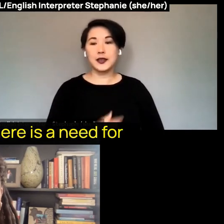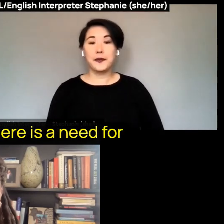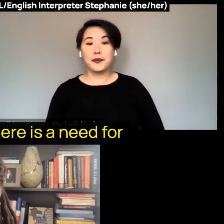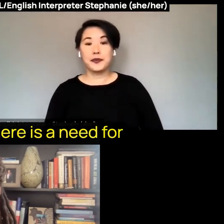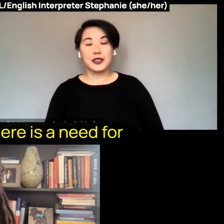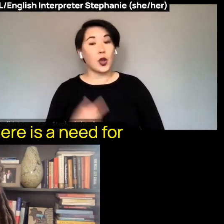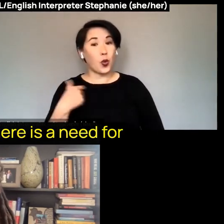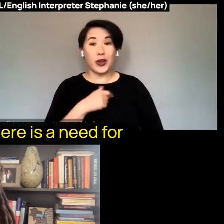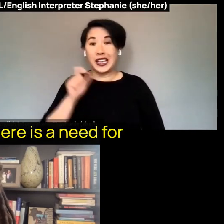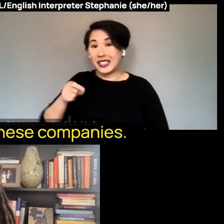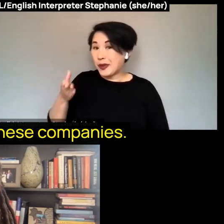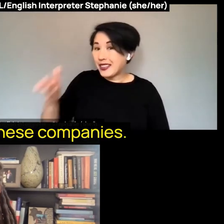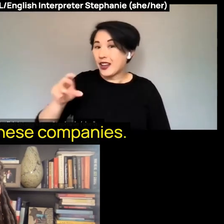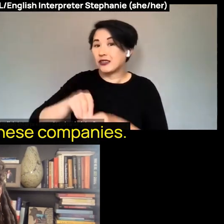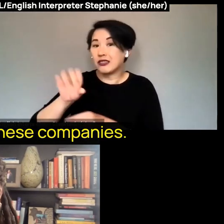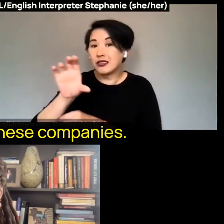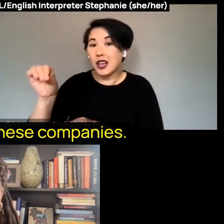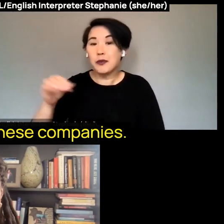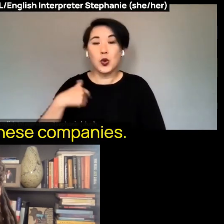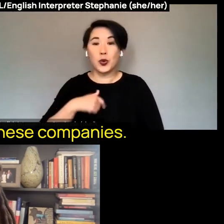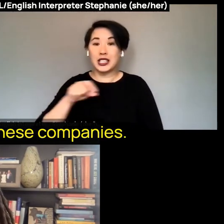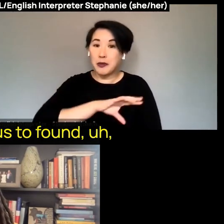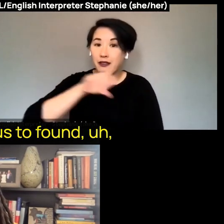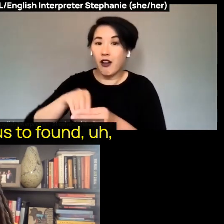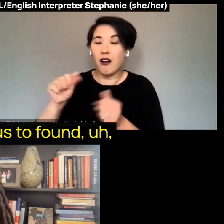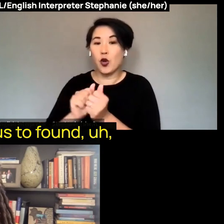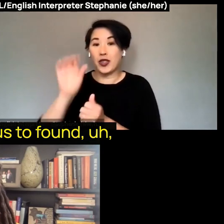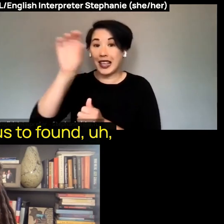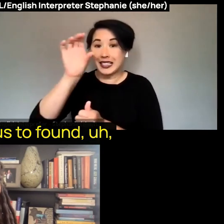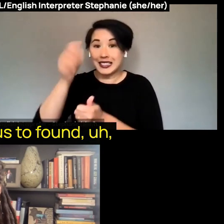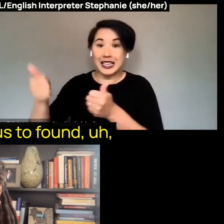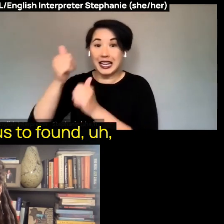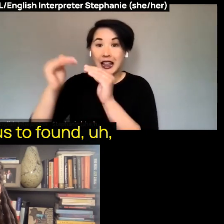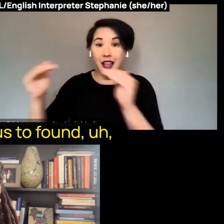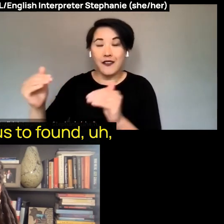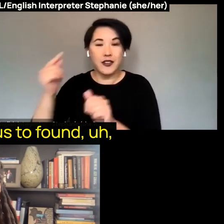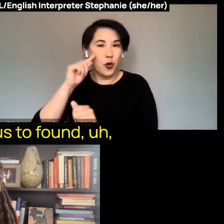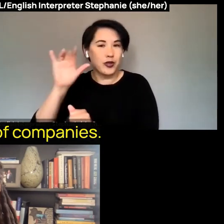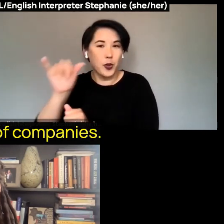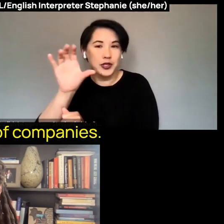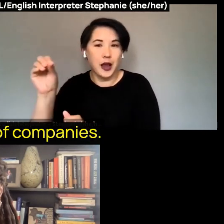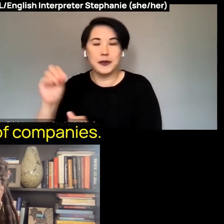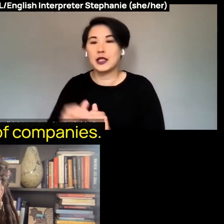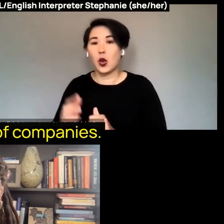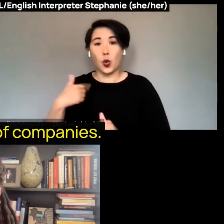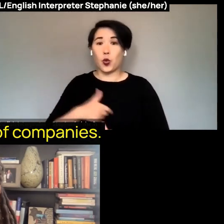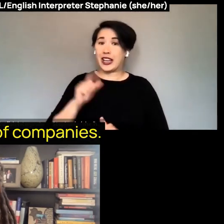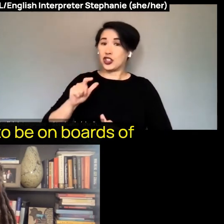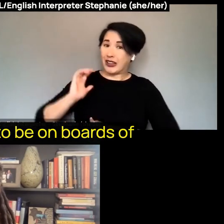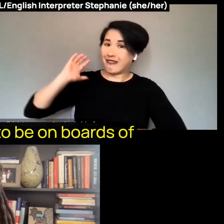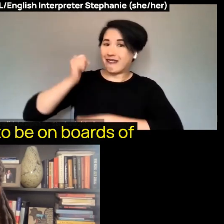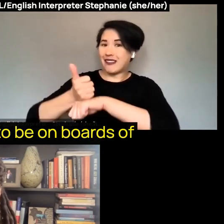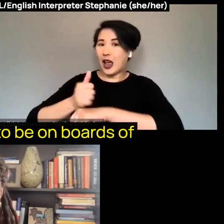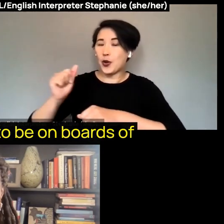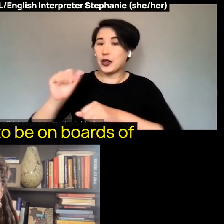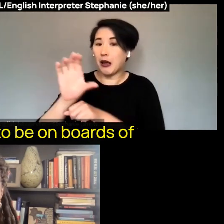these companies. There's a need for us in the C-suite of these companies. There's a need for us to found and be founders of companies.